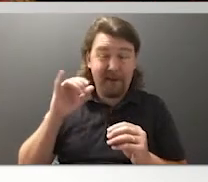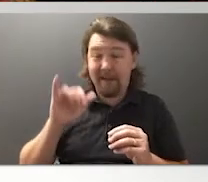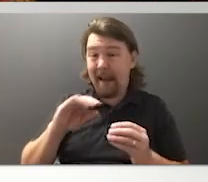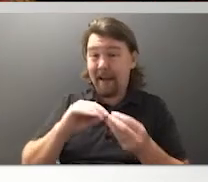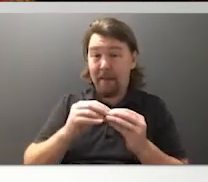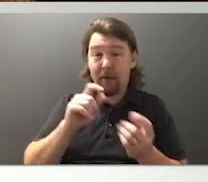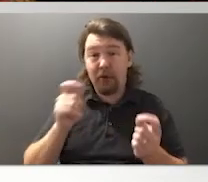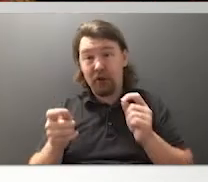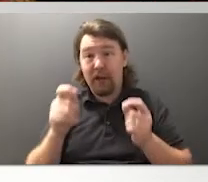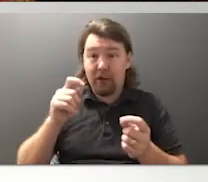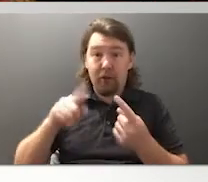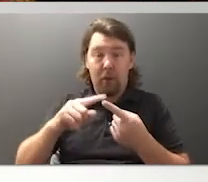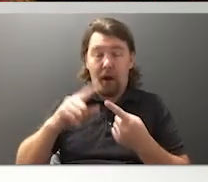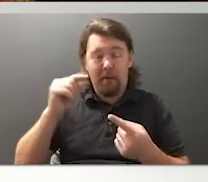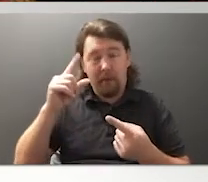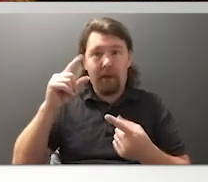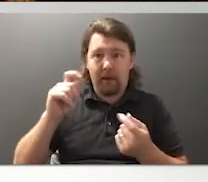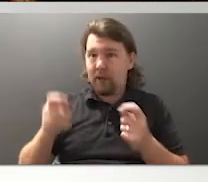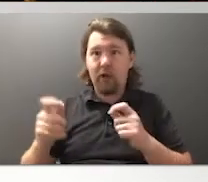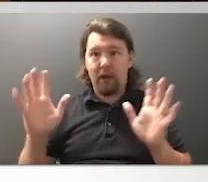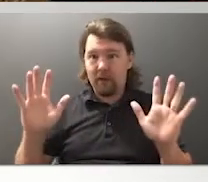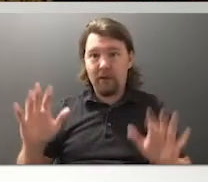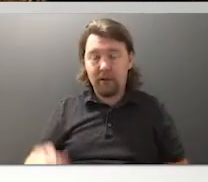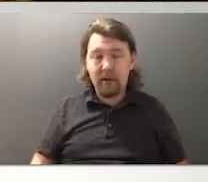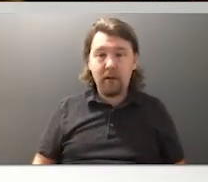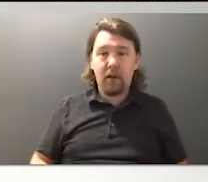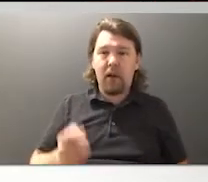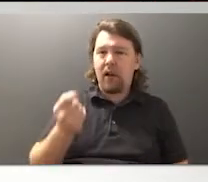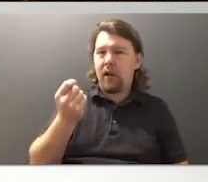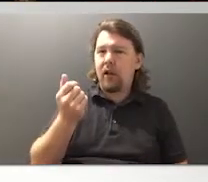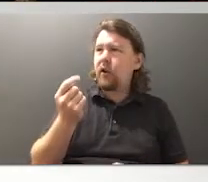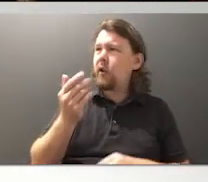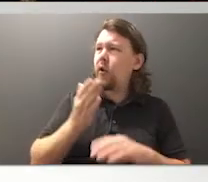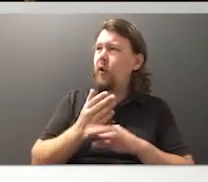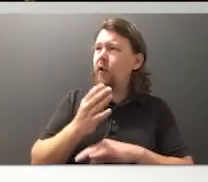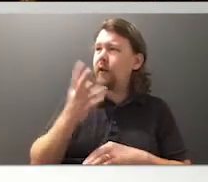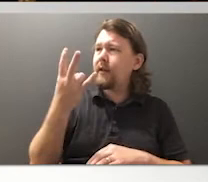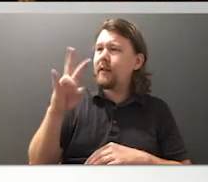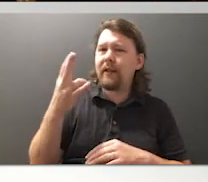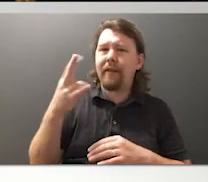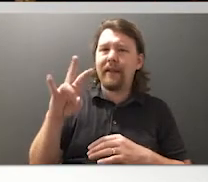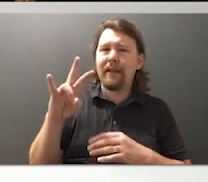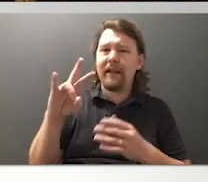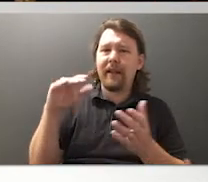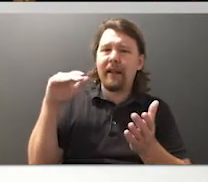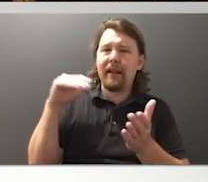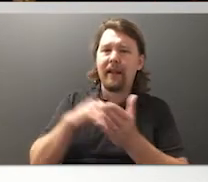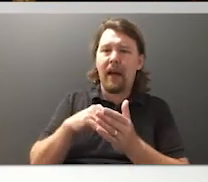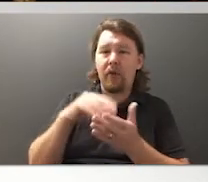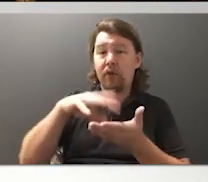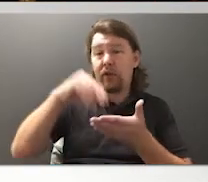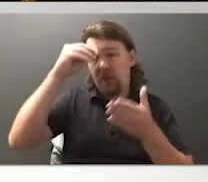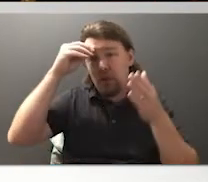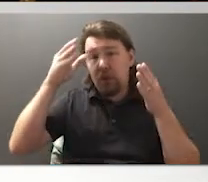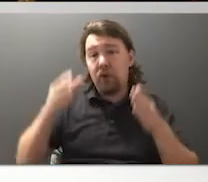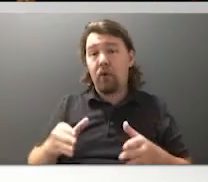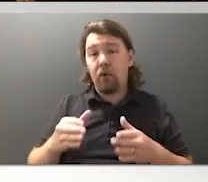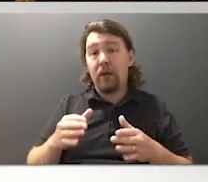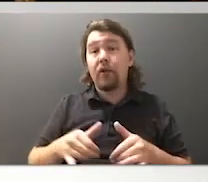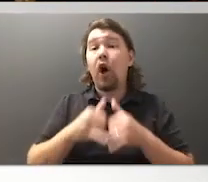blink, we had a little over 17,000 students